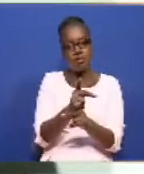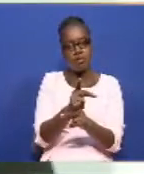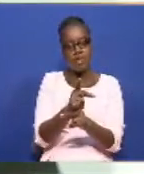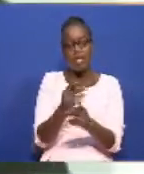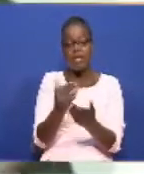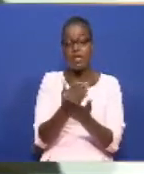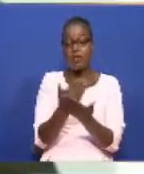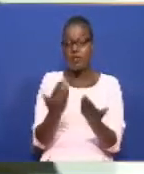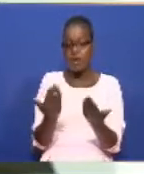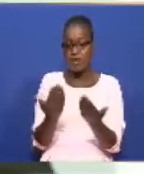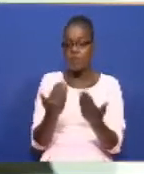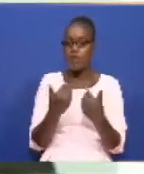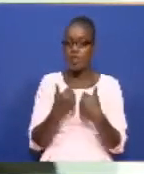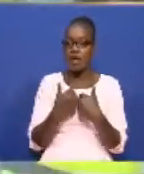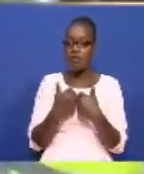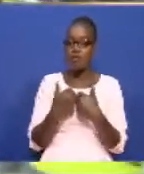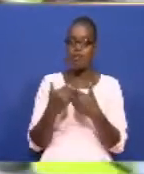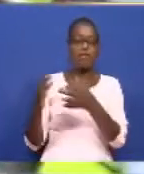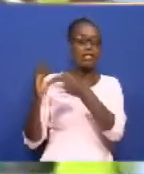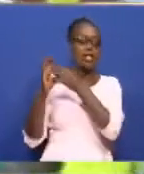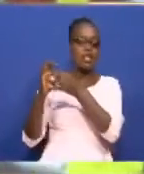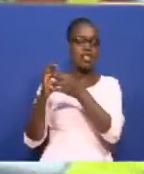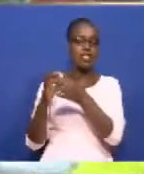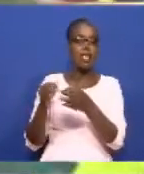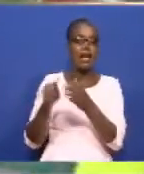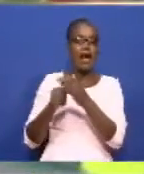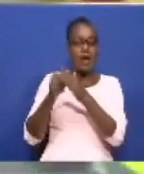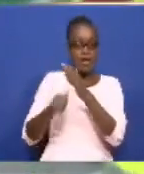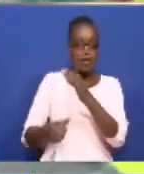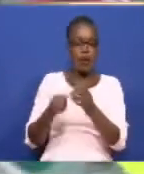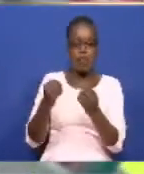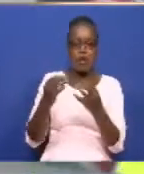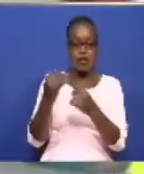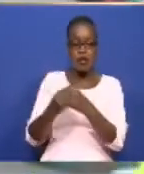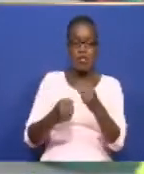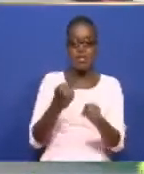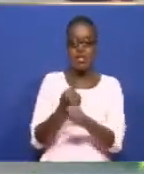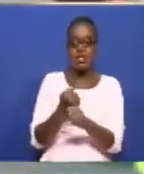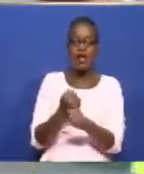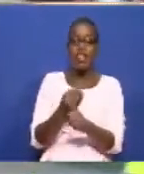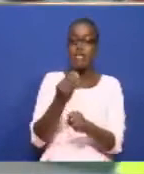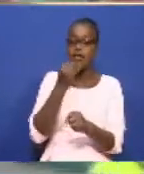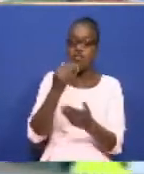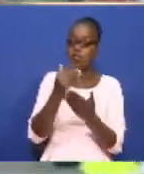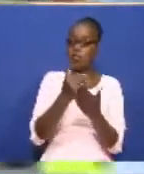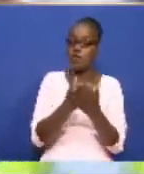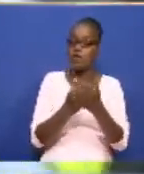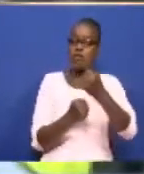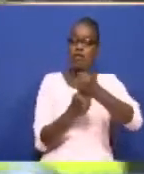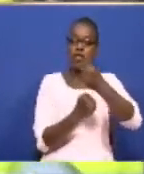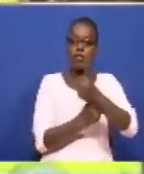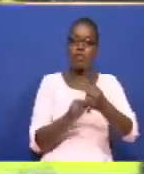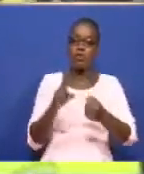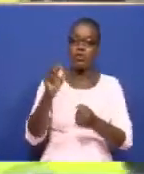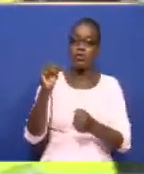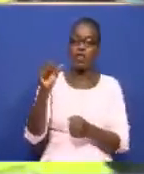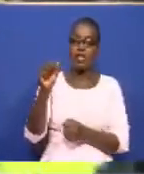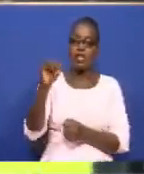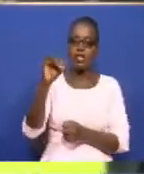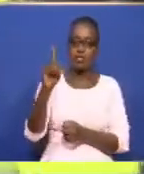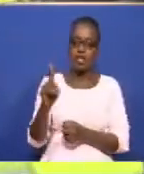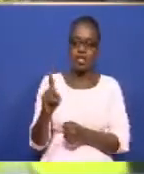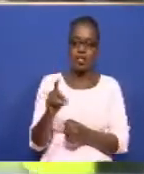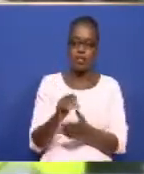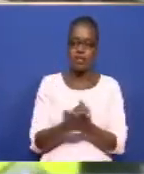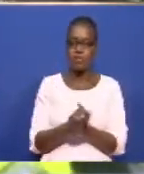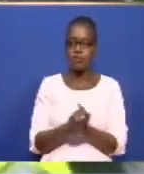have inherited over the years. The underutilized fruit program is funded by USAID. Kamchemeza for Channel One News.